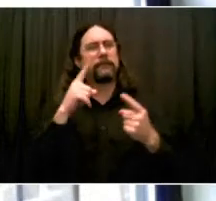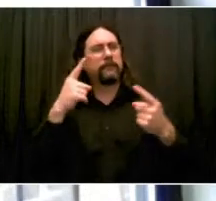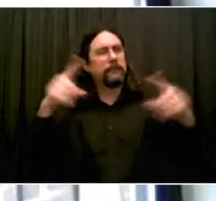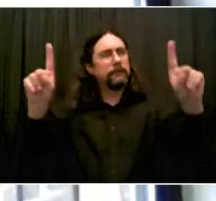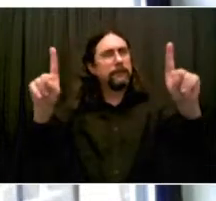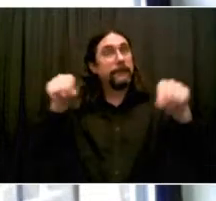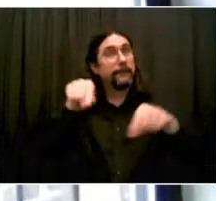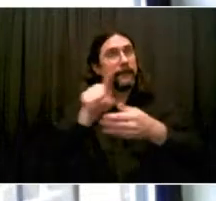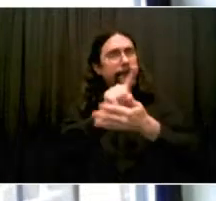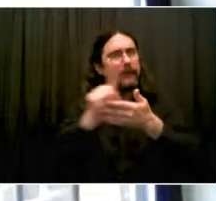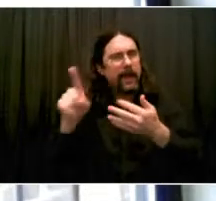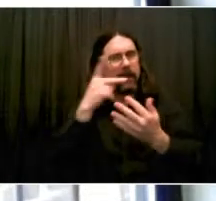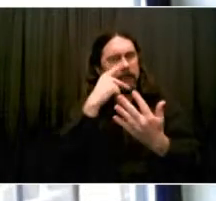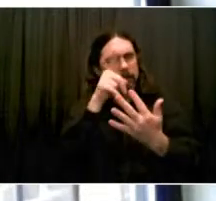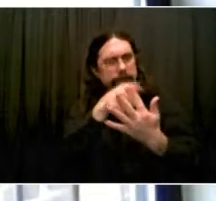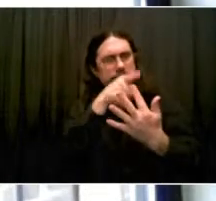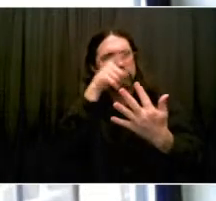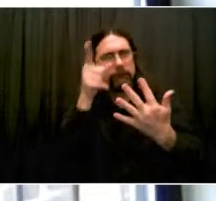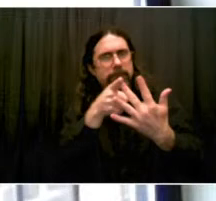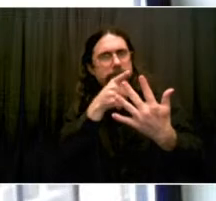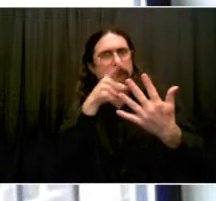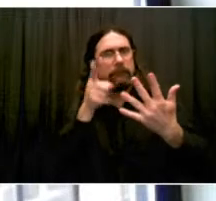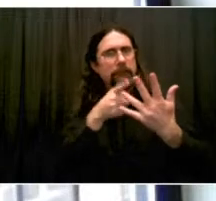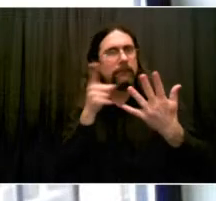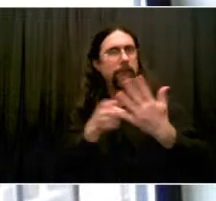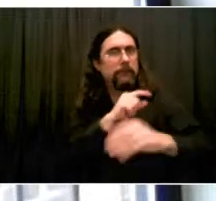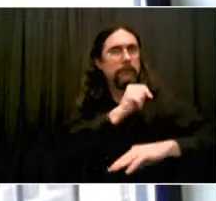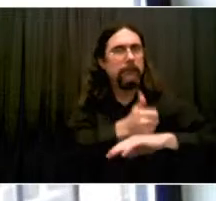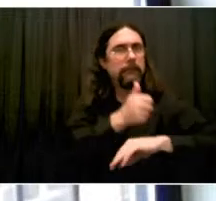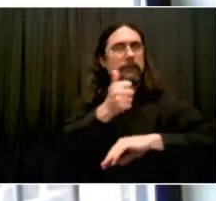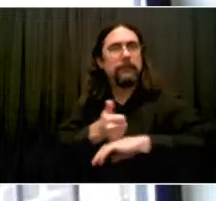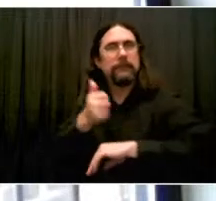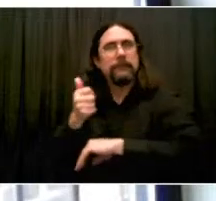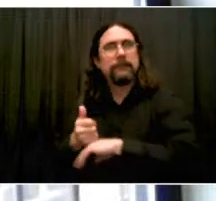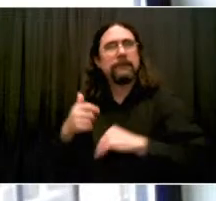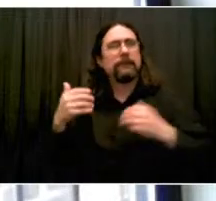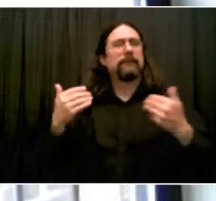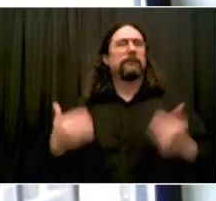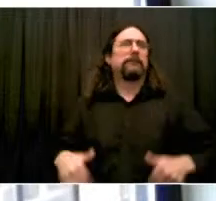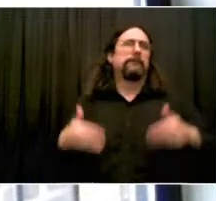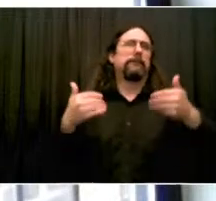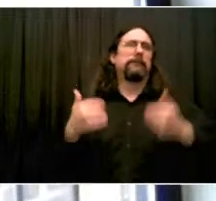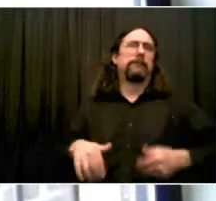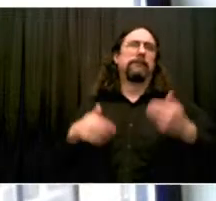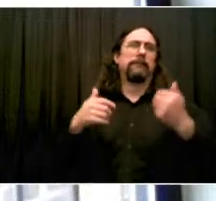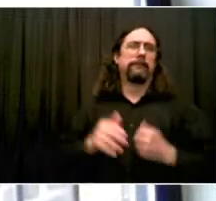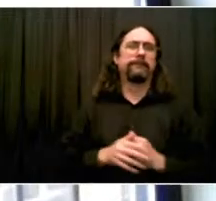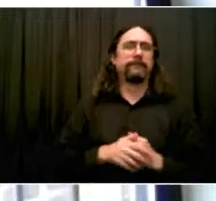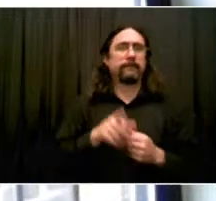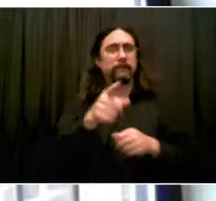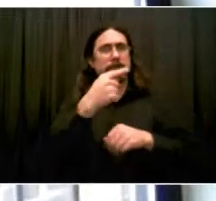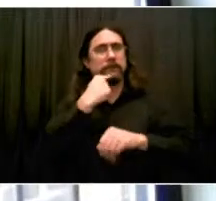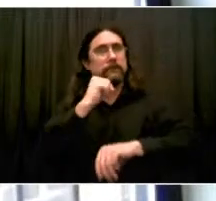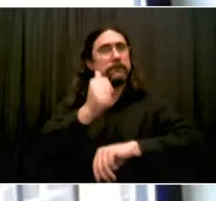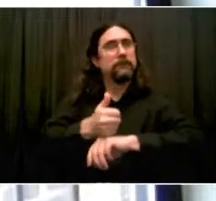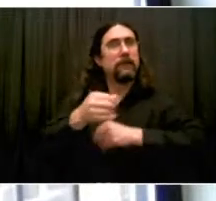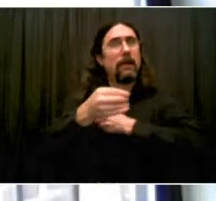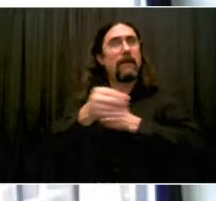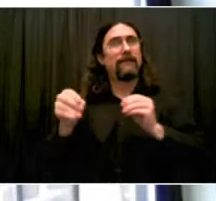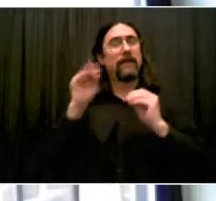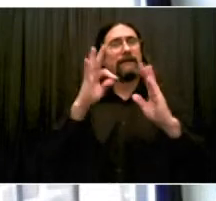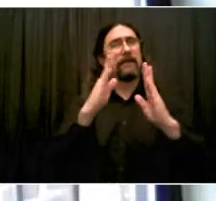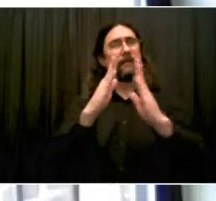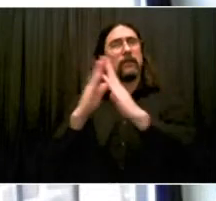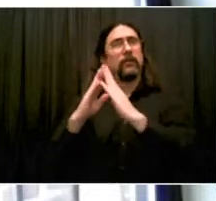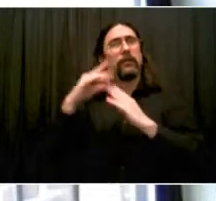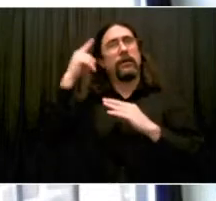builds right on policy matters that truly affect communities of color. I've been really